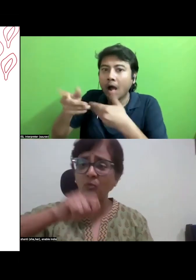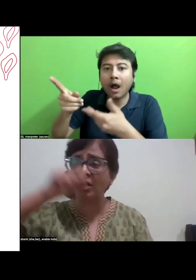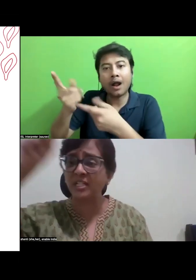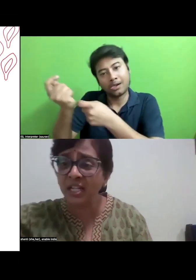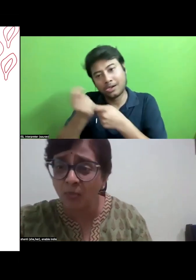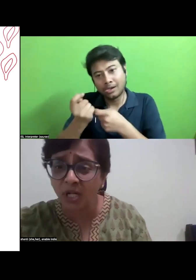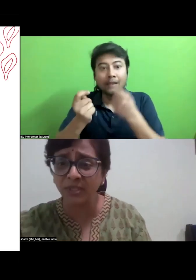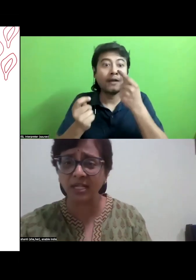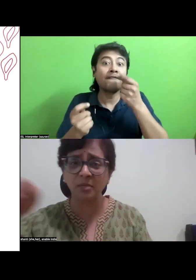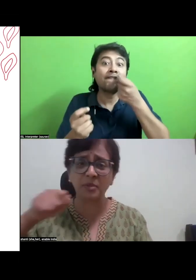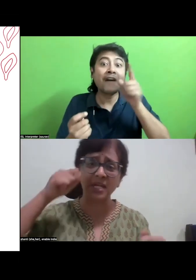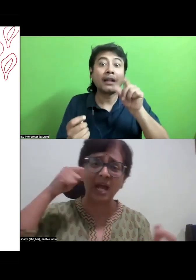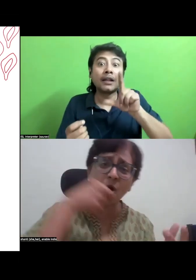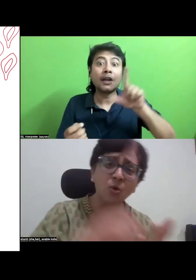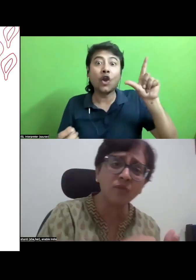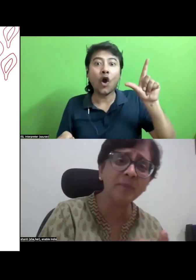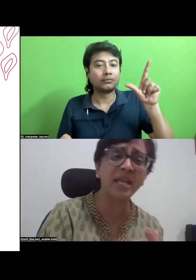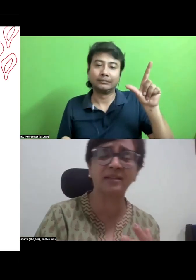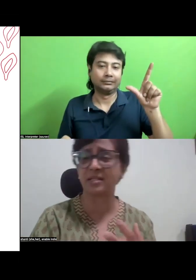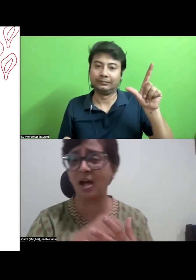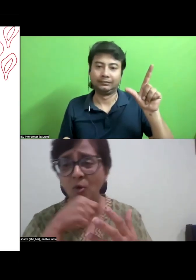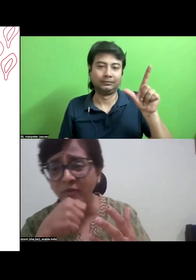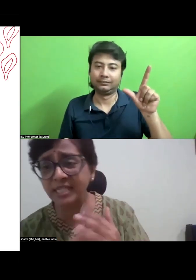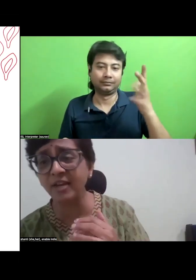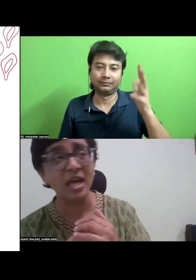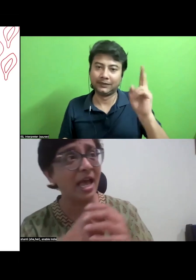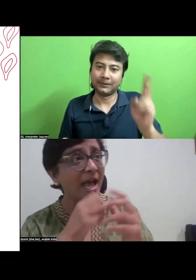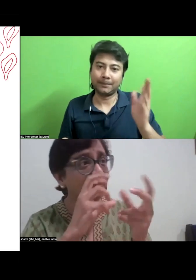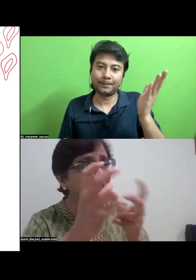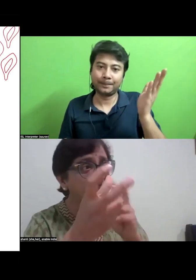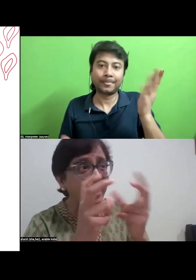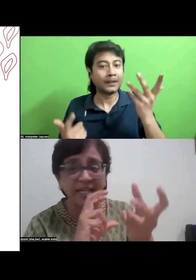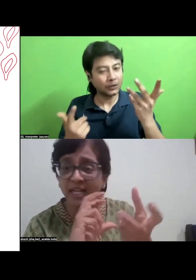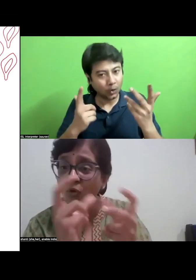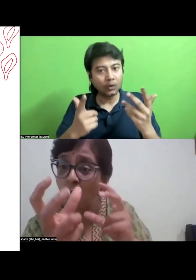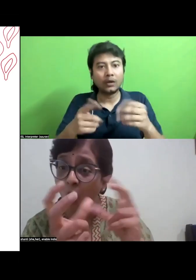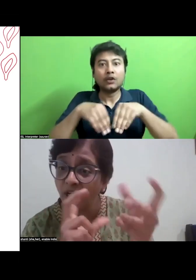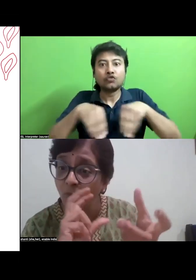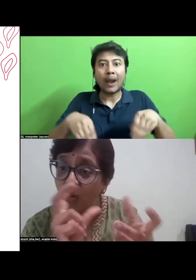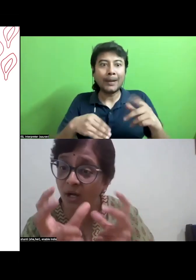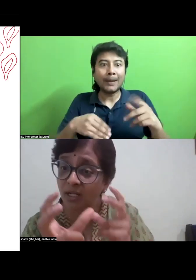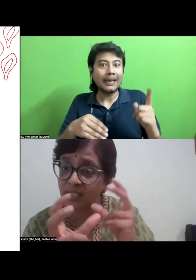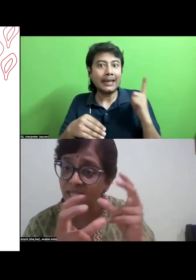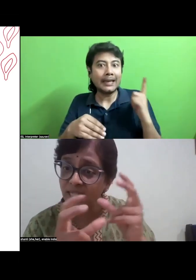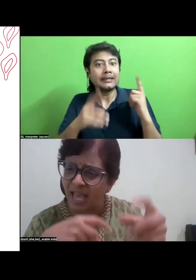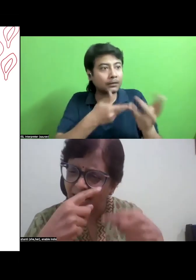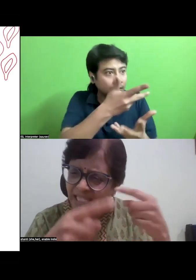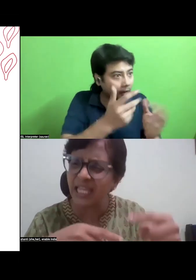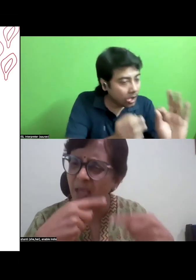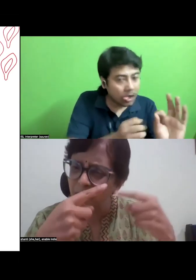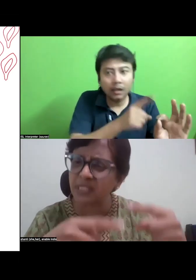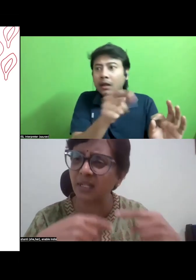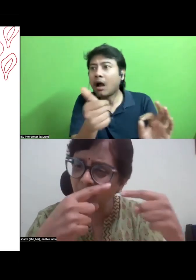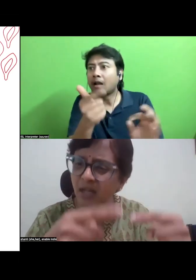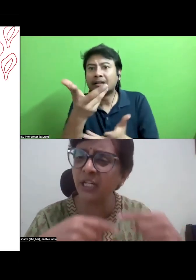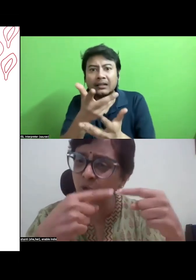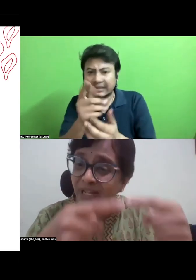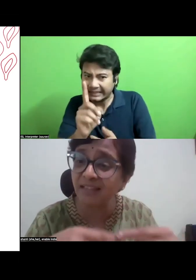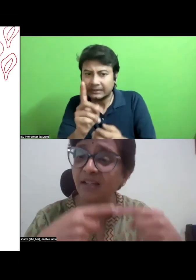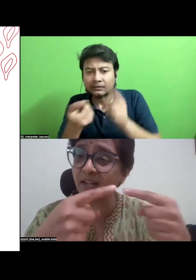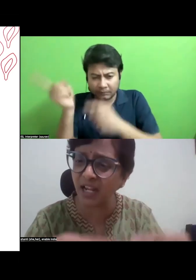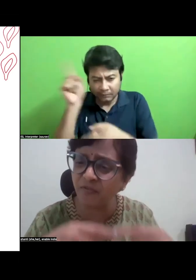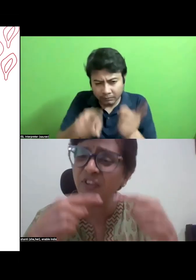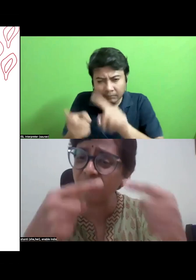one tribal, what didn't work with another person, how do we make this, how do we save? And we are finding out what works and keeps